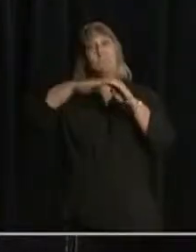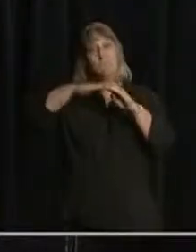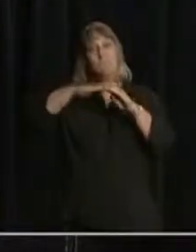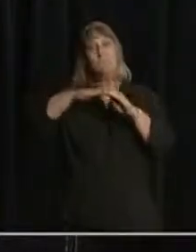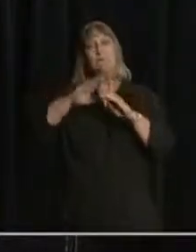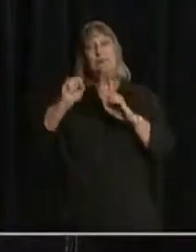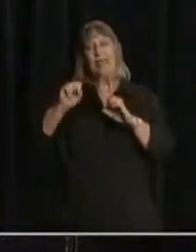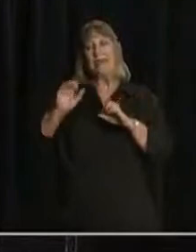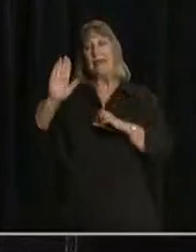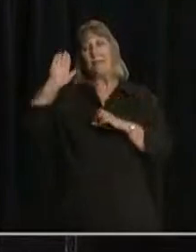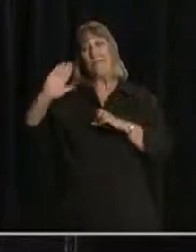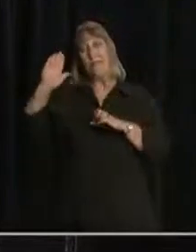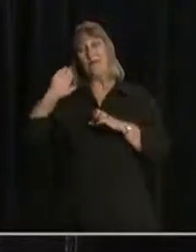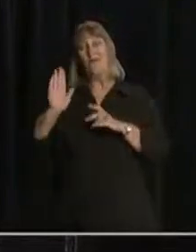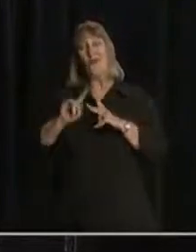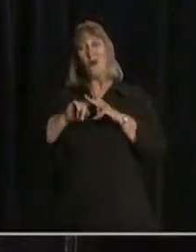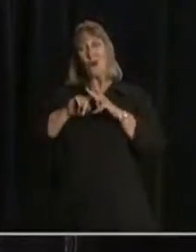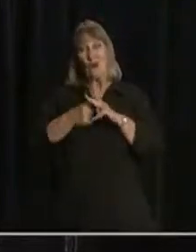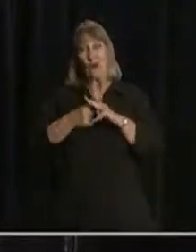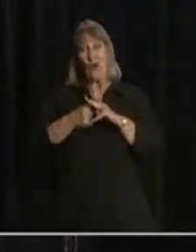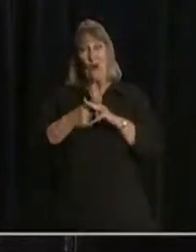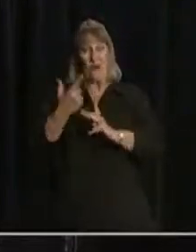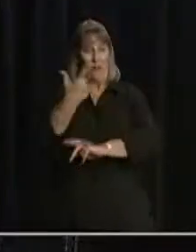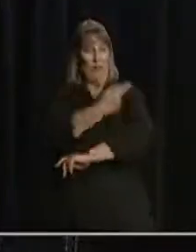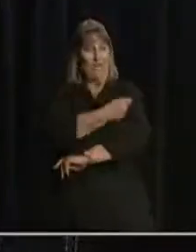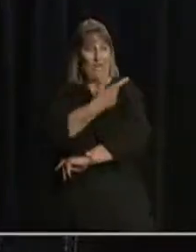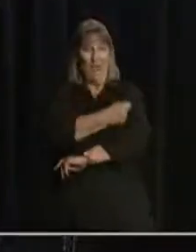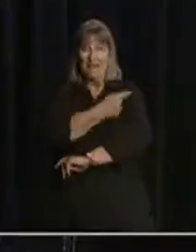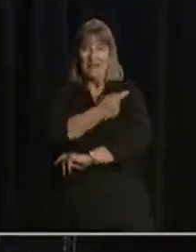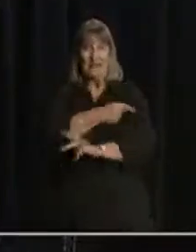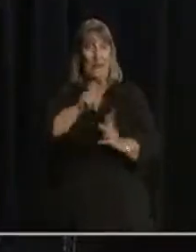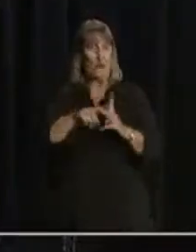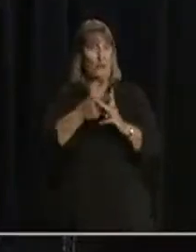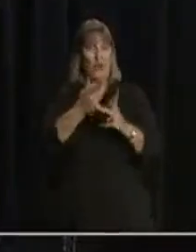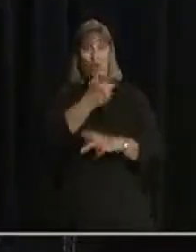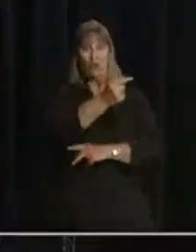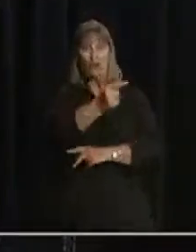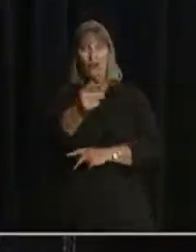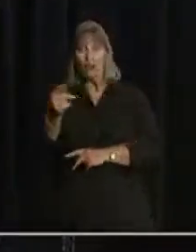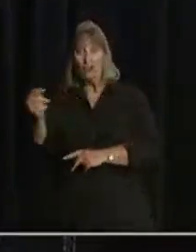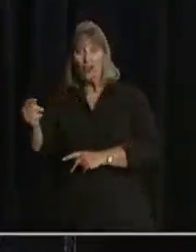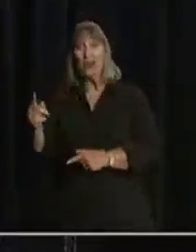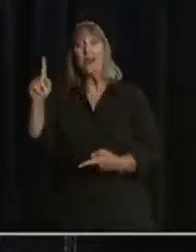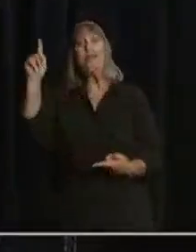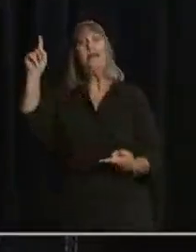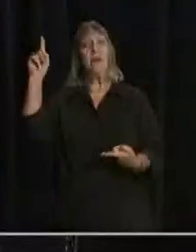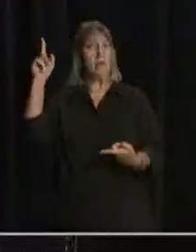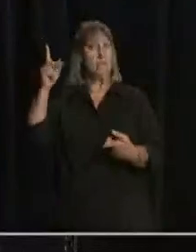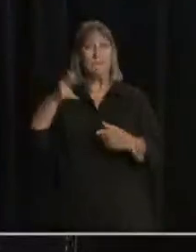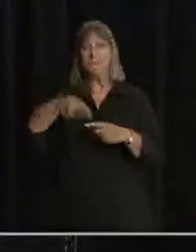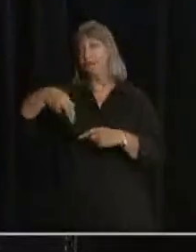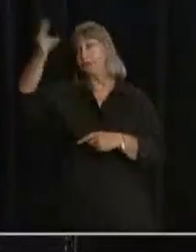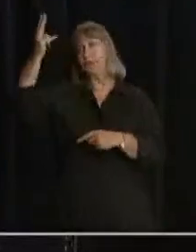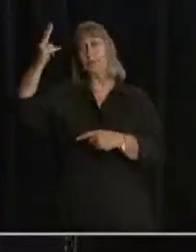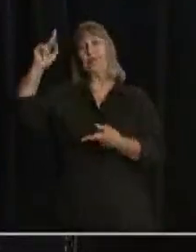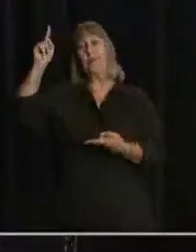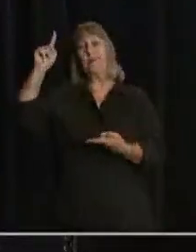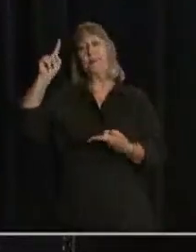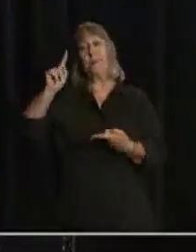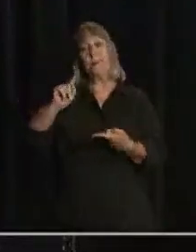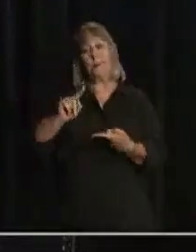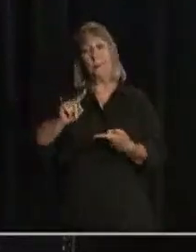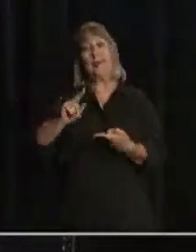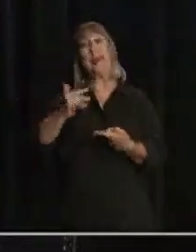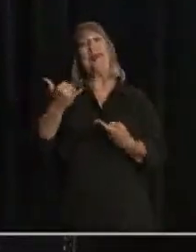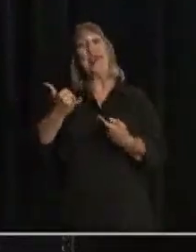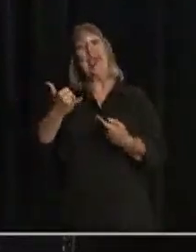on we made a dent in this. Obviously, when the vaccine still first rolled out, right now we've seen a tapering effect. Part of what's pleasing to us is